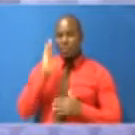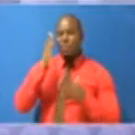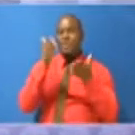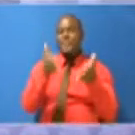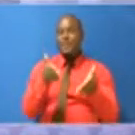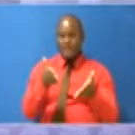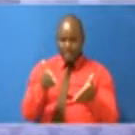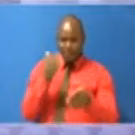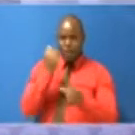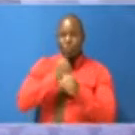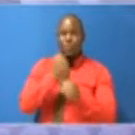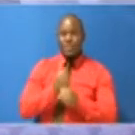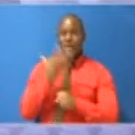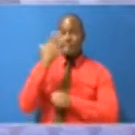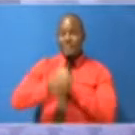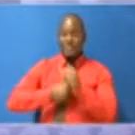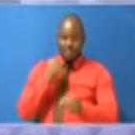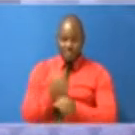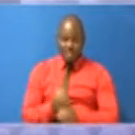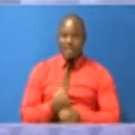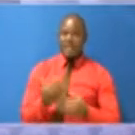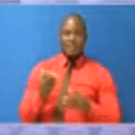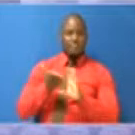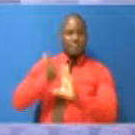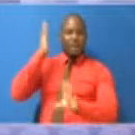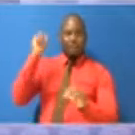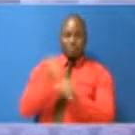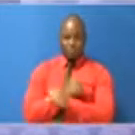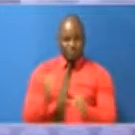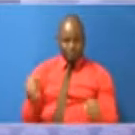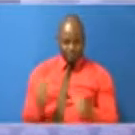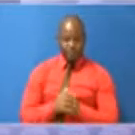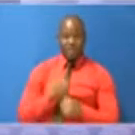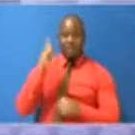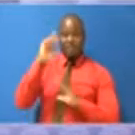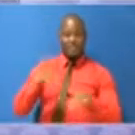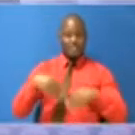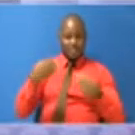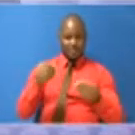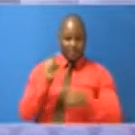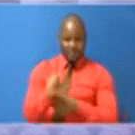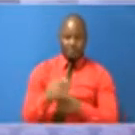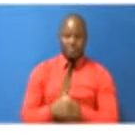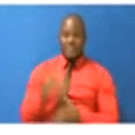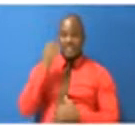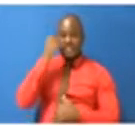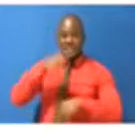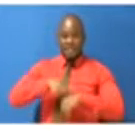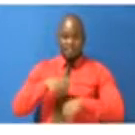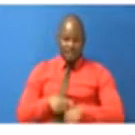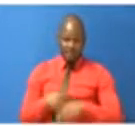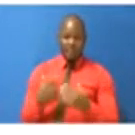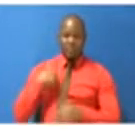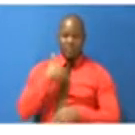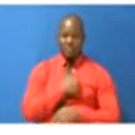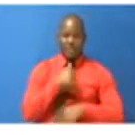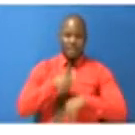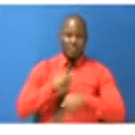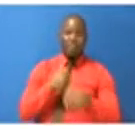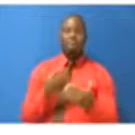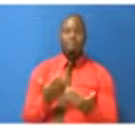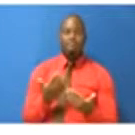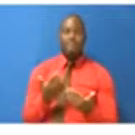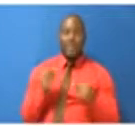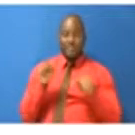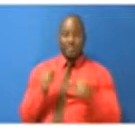there to do it for five years and will not run away it's fast deliver on that it's unfortunately it's time out for us in terms of